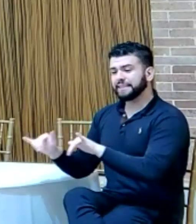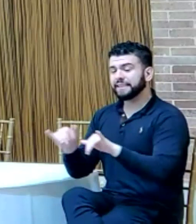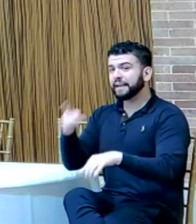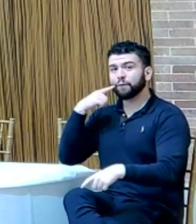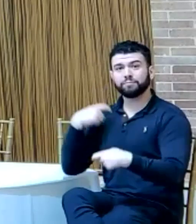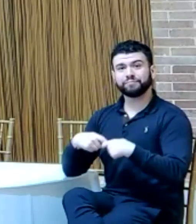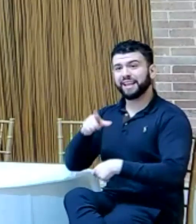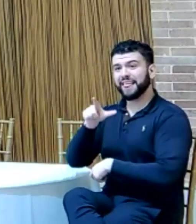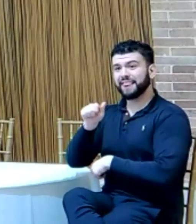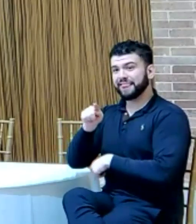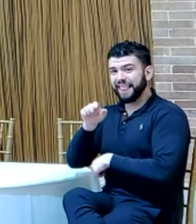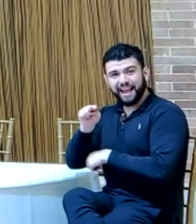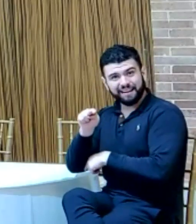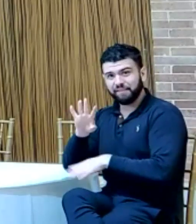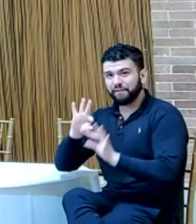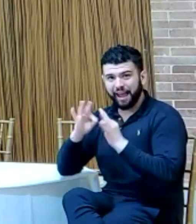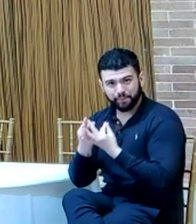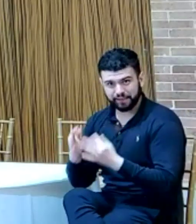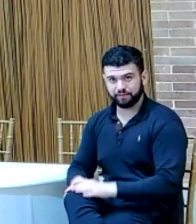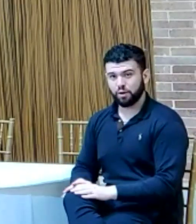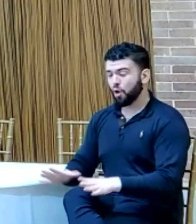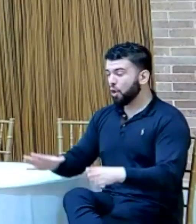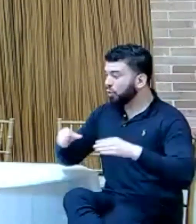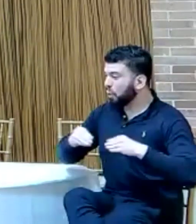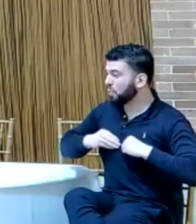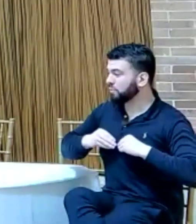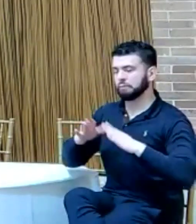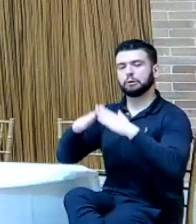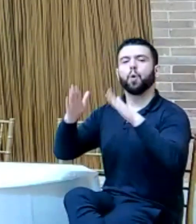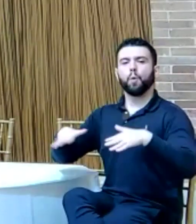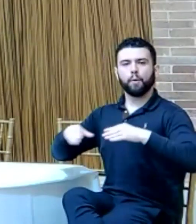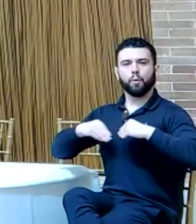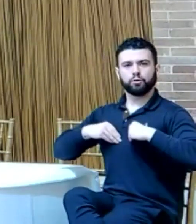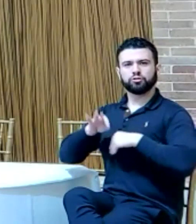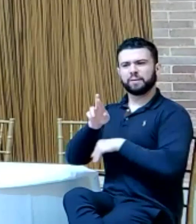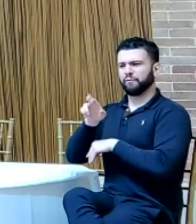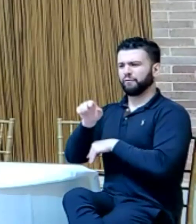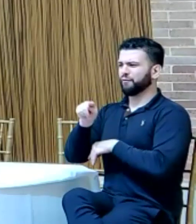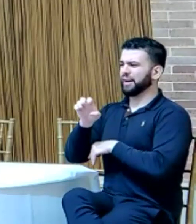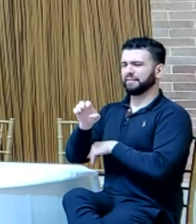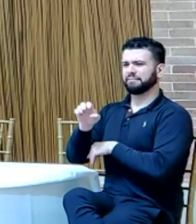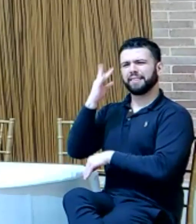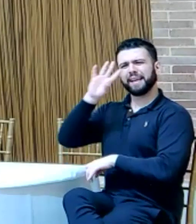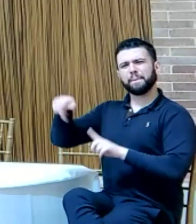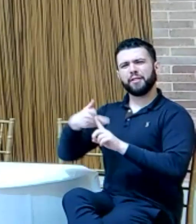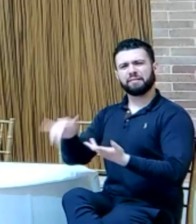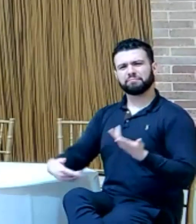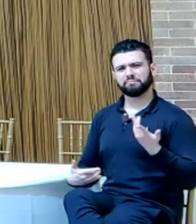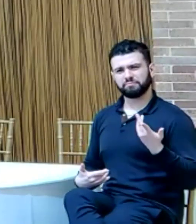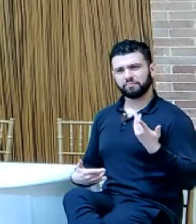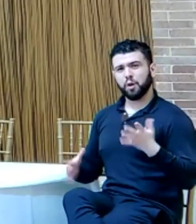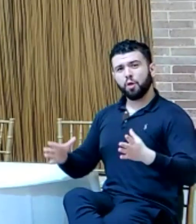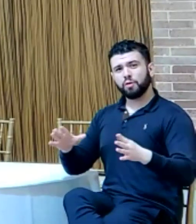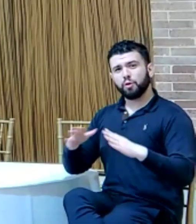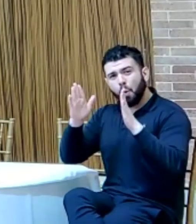well the home ownership rate today think about that let that sink in the home ownership rate